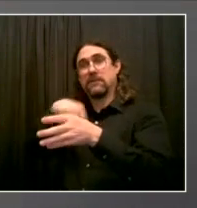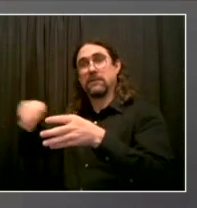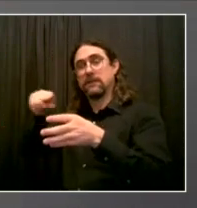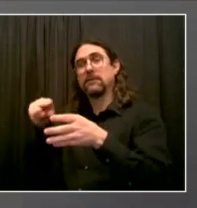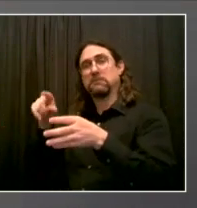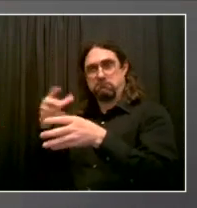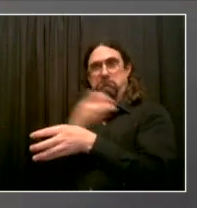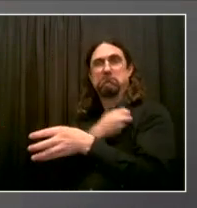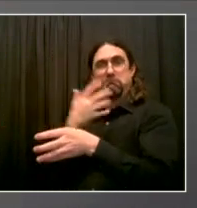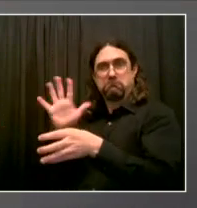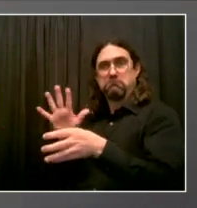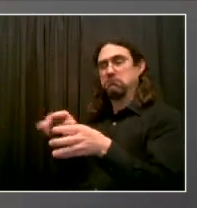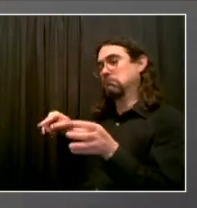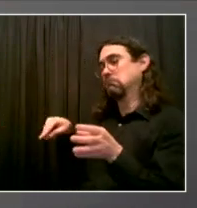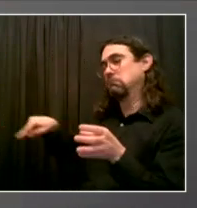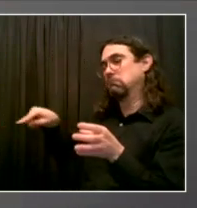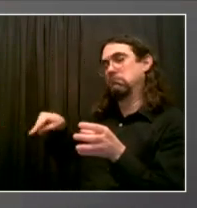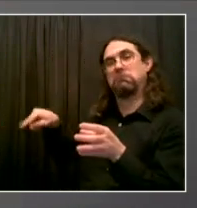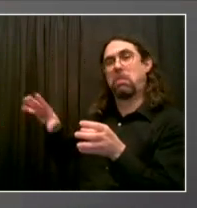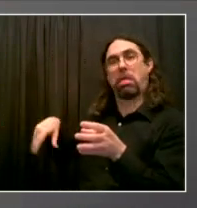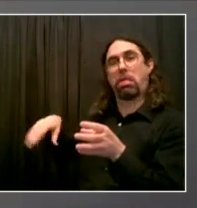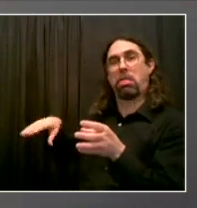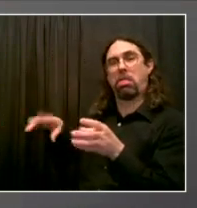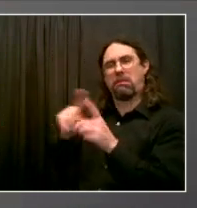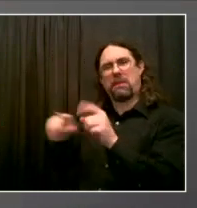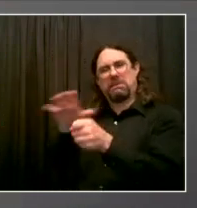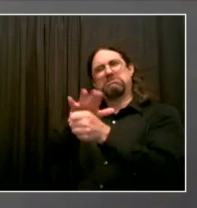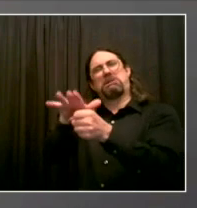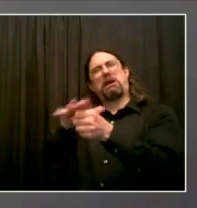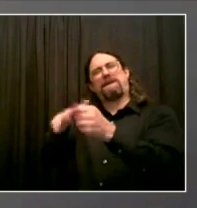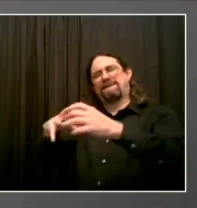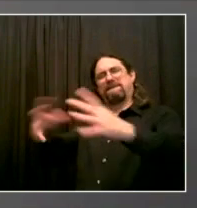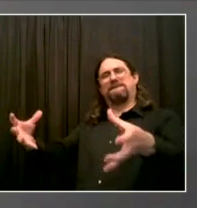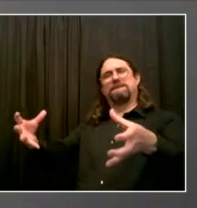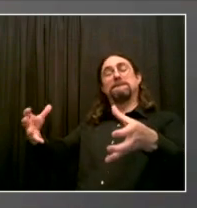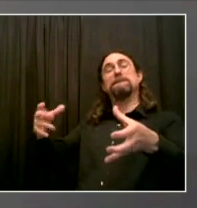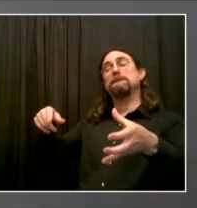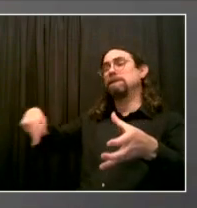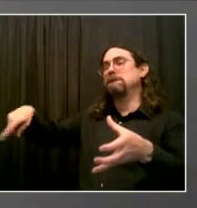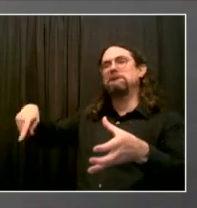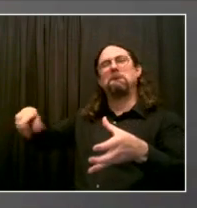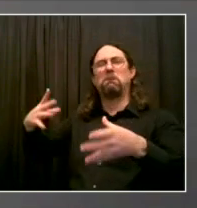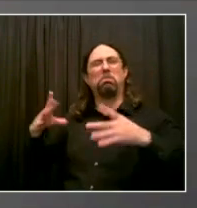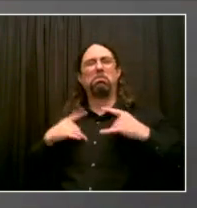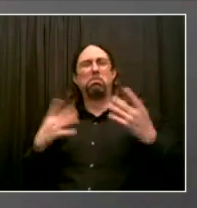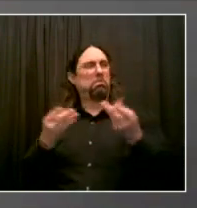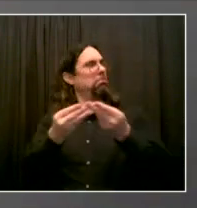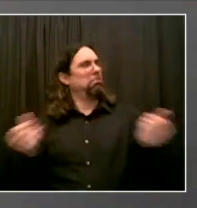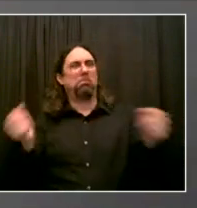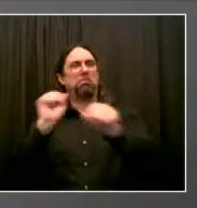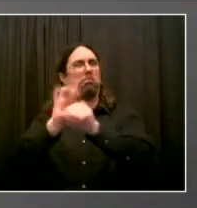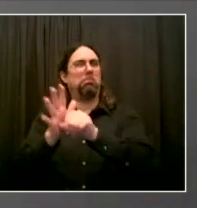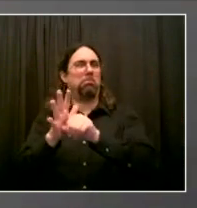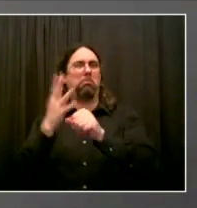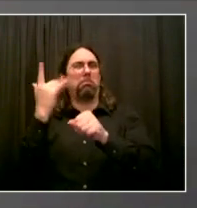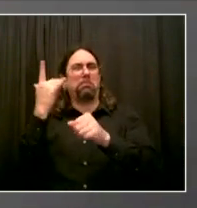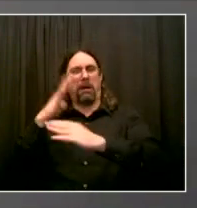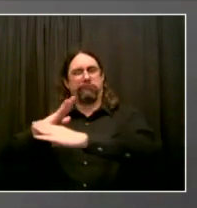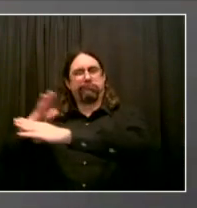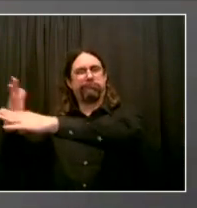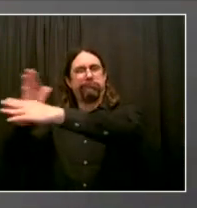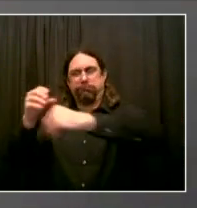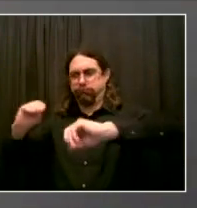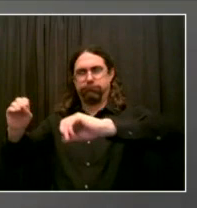the disease. So if we're not at herd immunity, that means that it's everybody's responsibility to get vaccinated. They